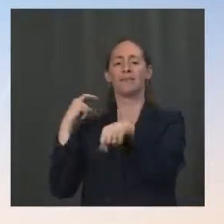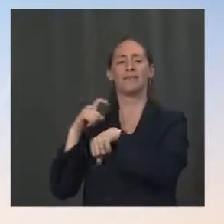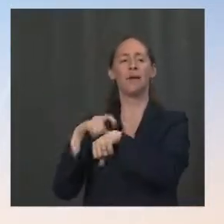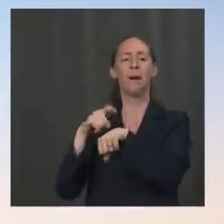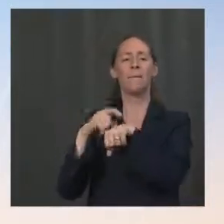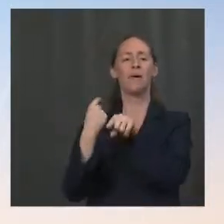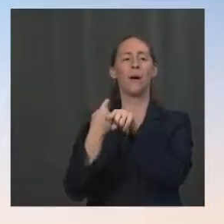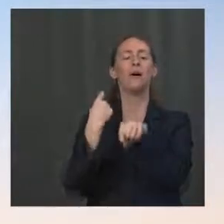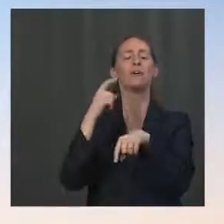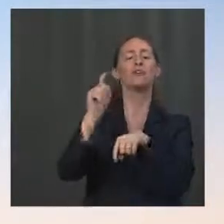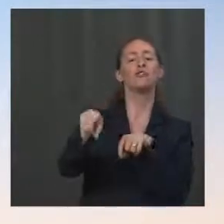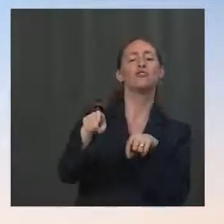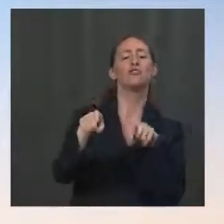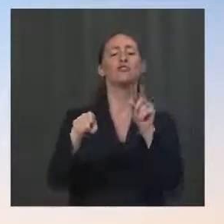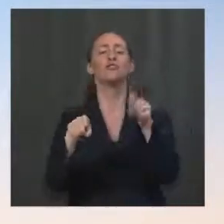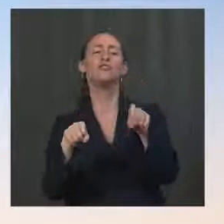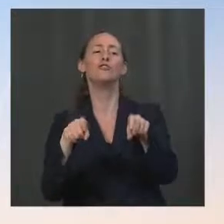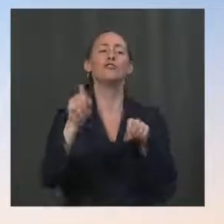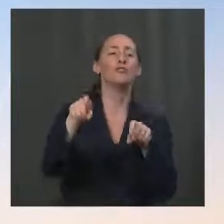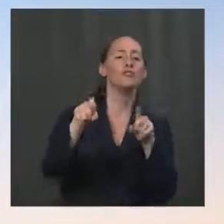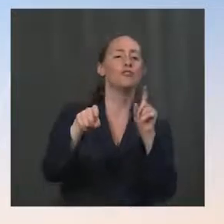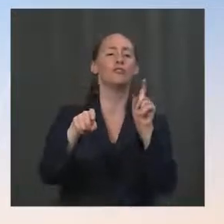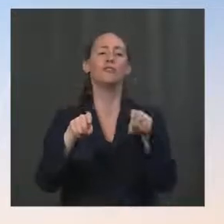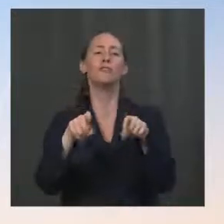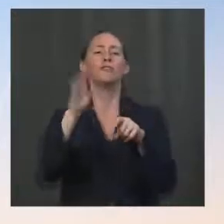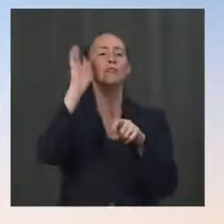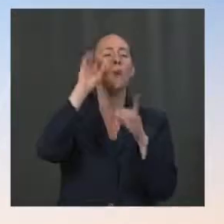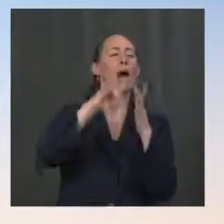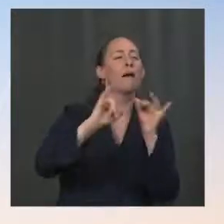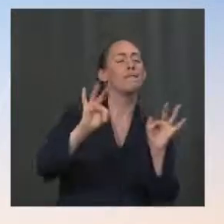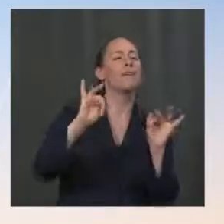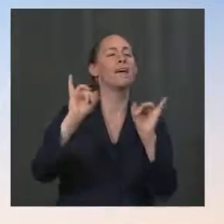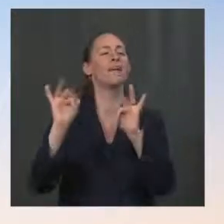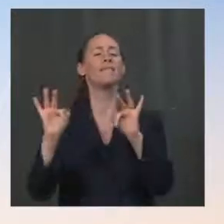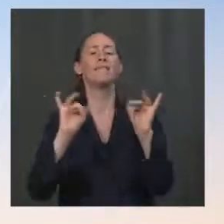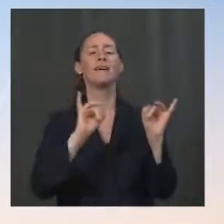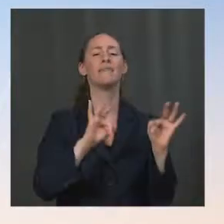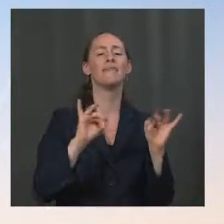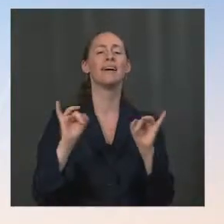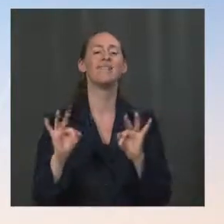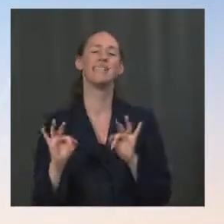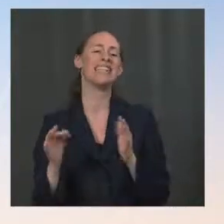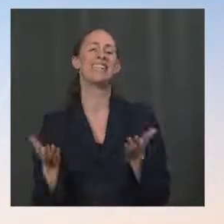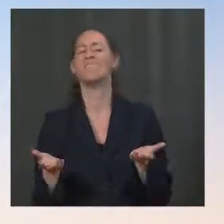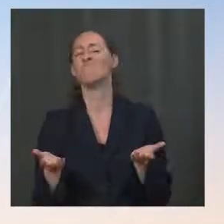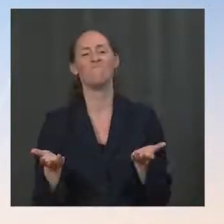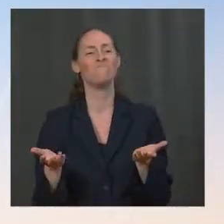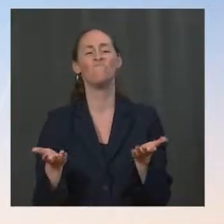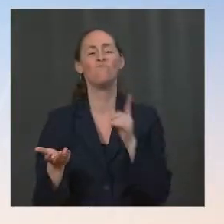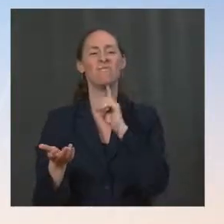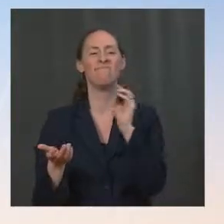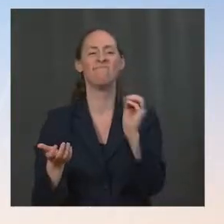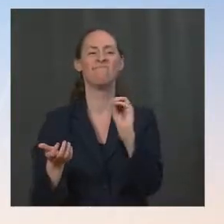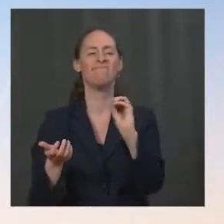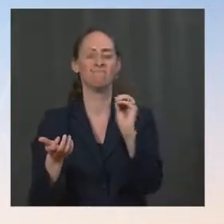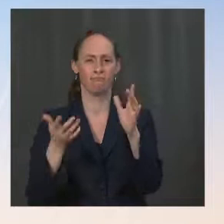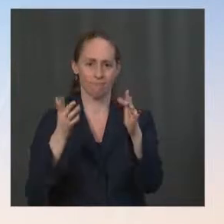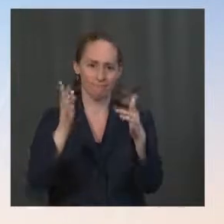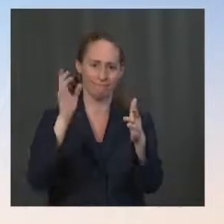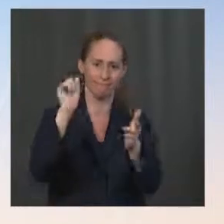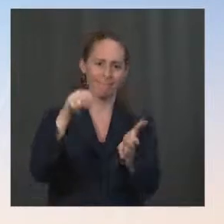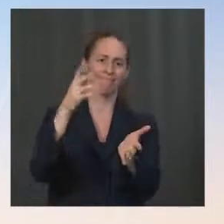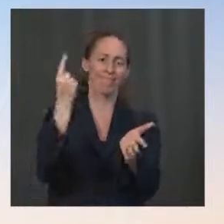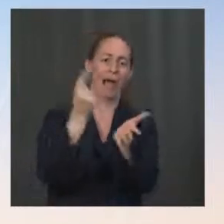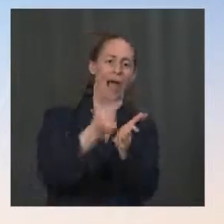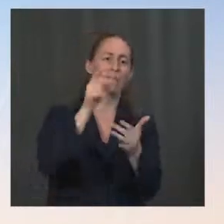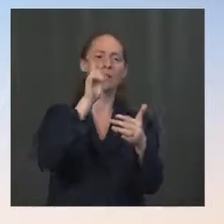ago. I think we've been clear on a couple of things, I will just say. No one anticipated, I think including on the outside, that the